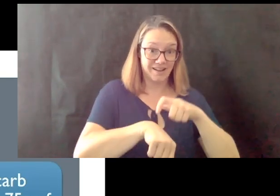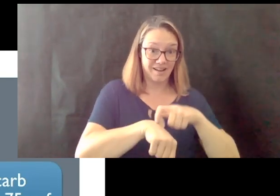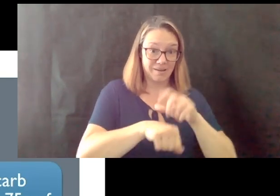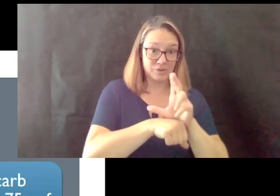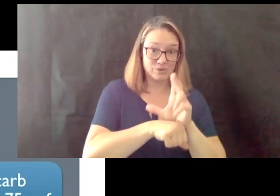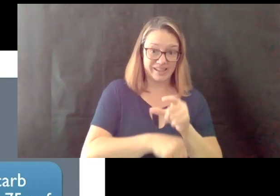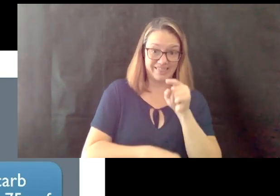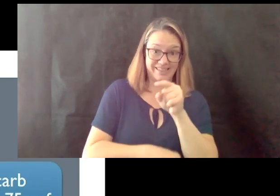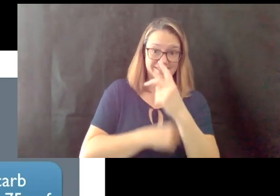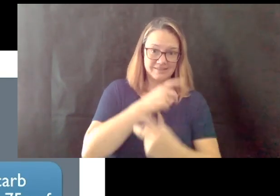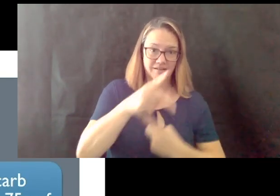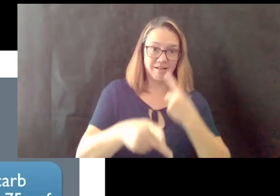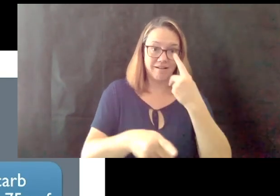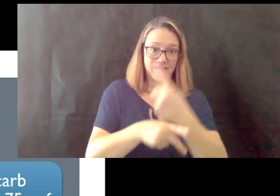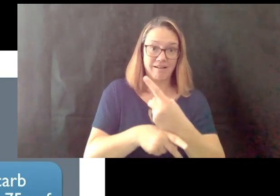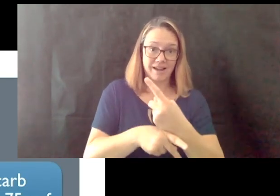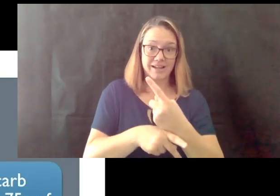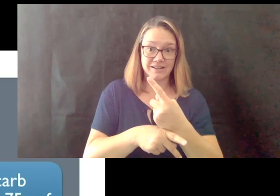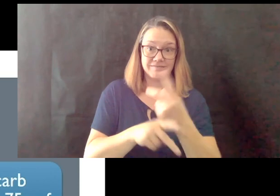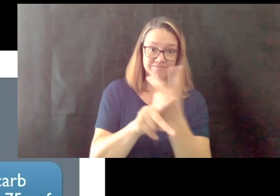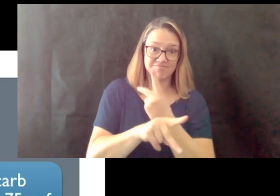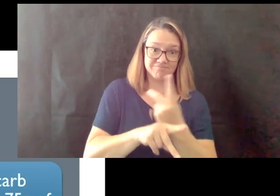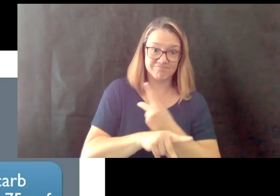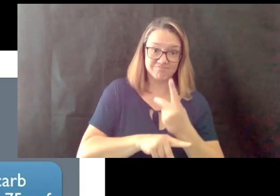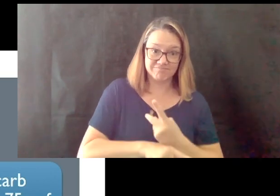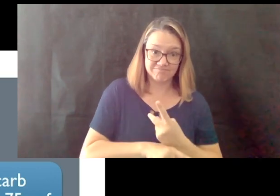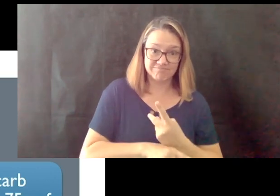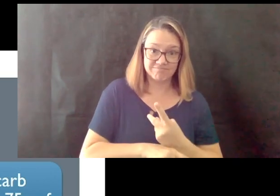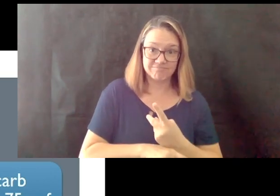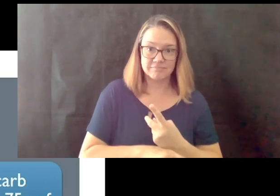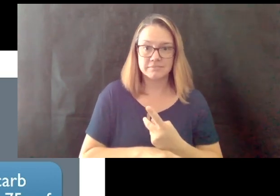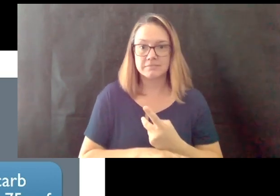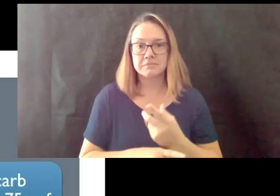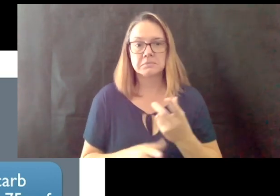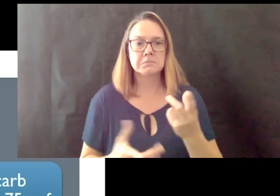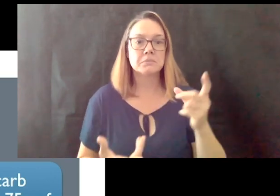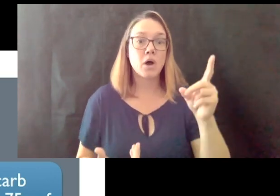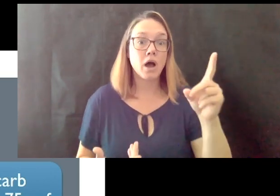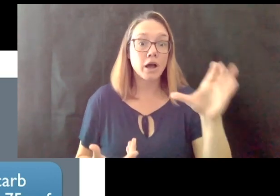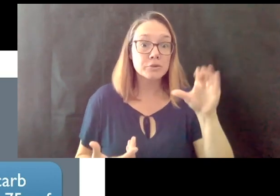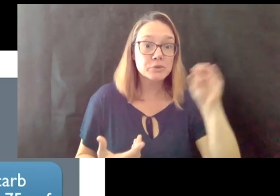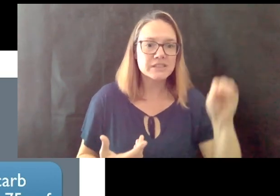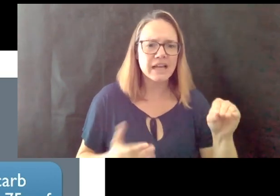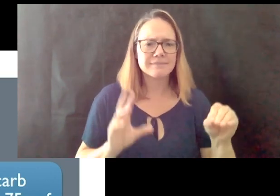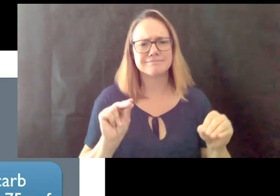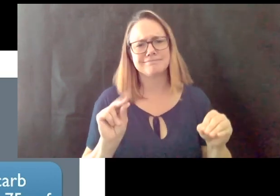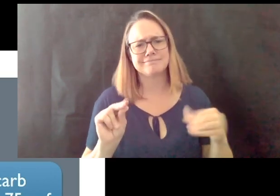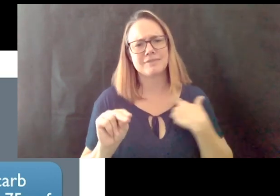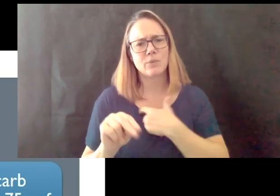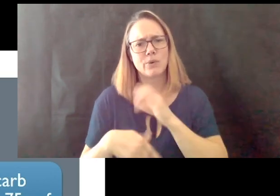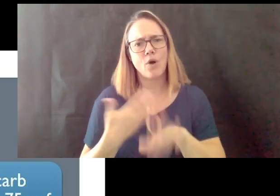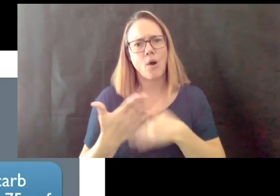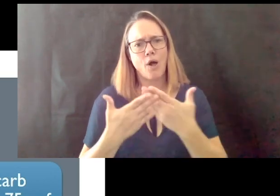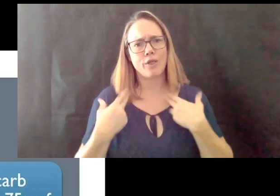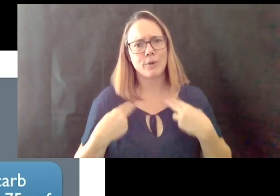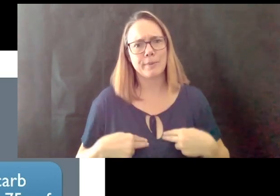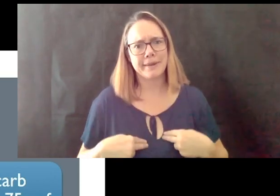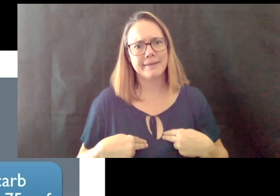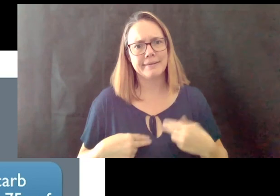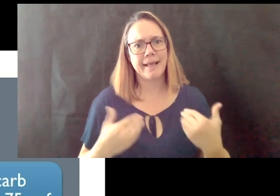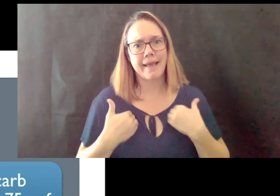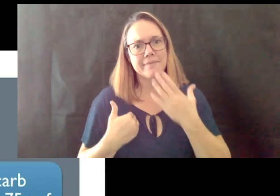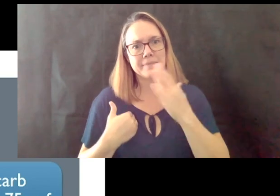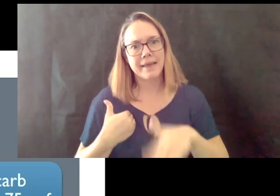time, that would probably make a huge difference. And you notice I didn't say 100% of the time. It's because we're